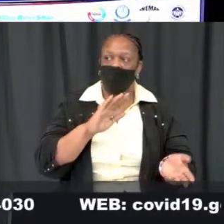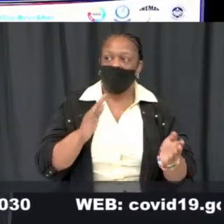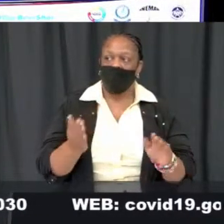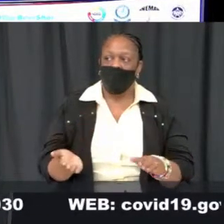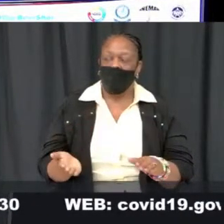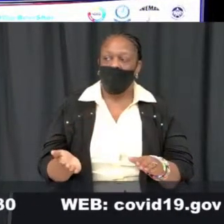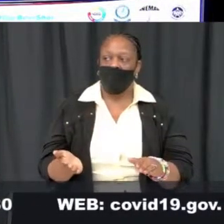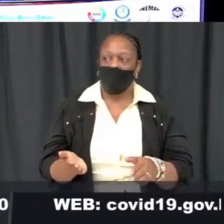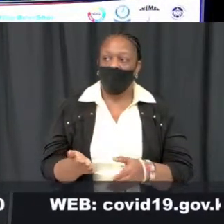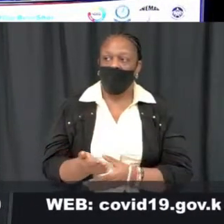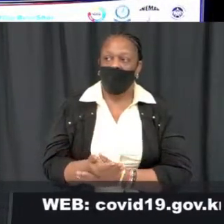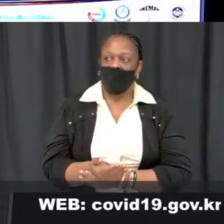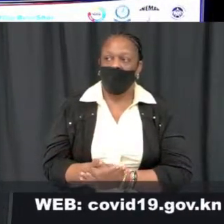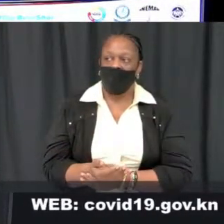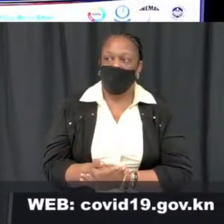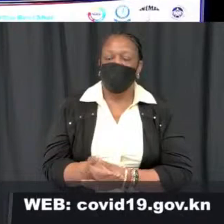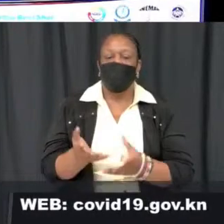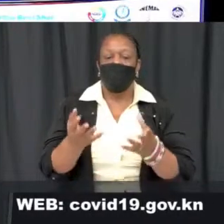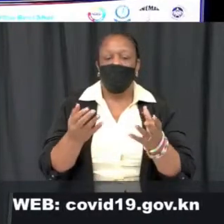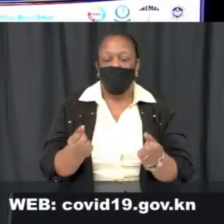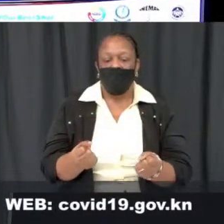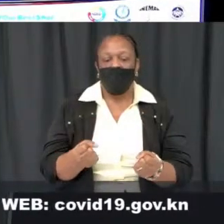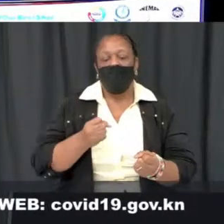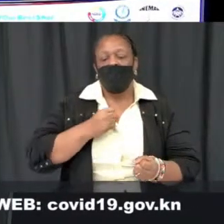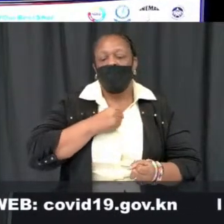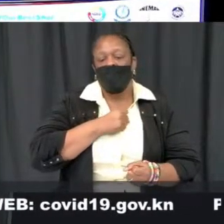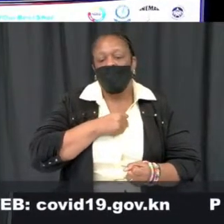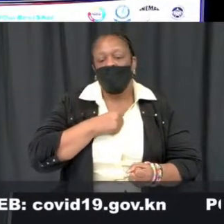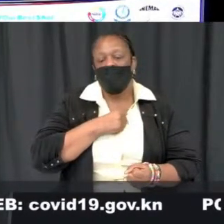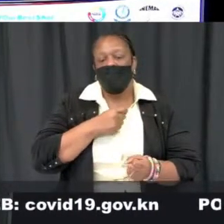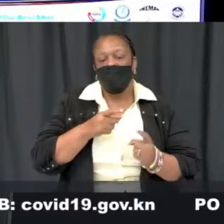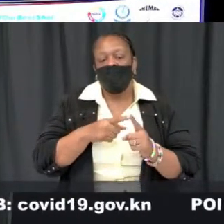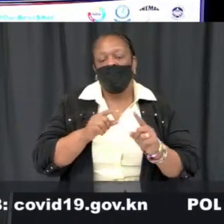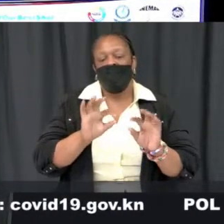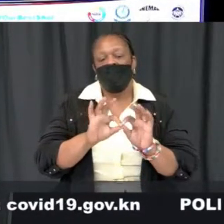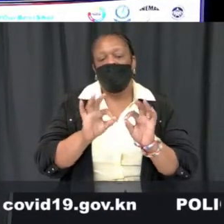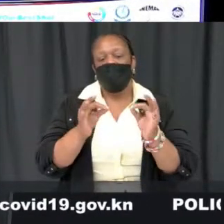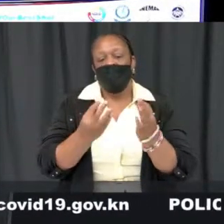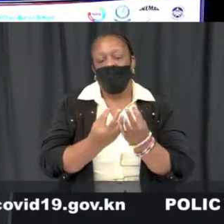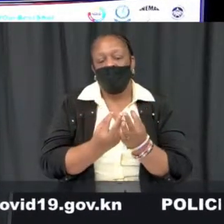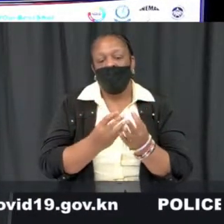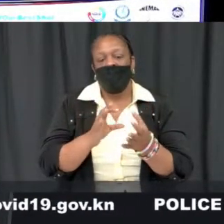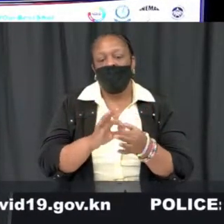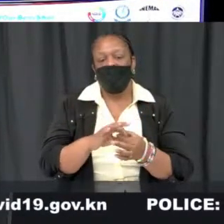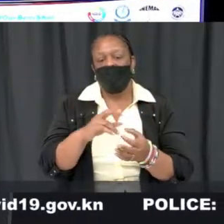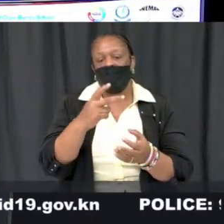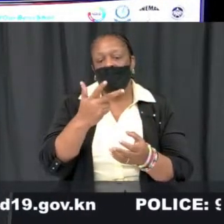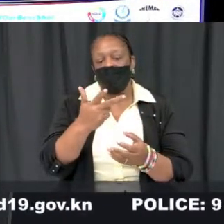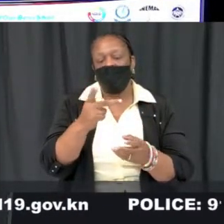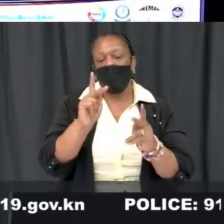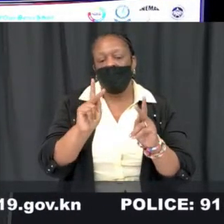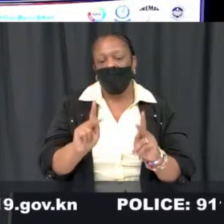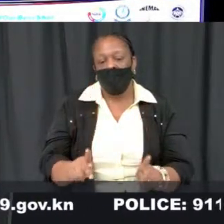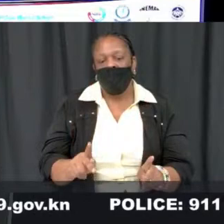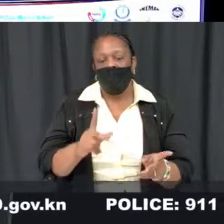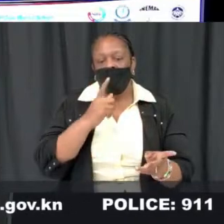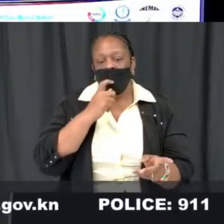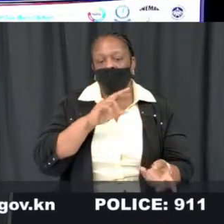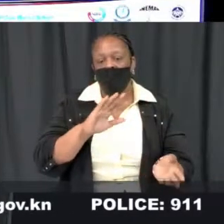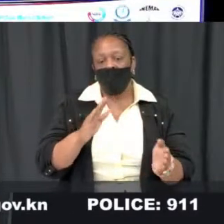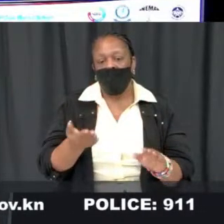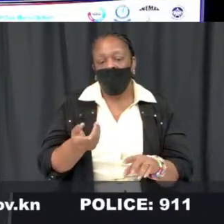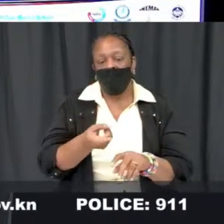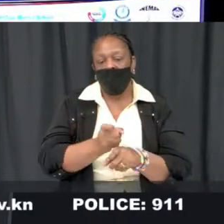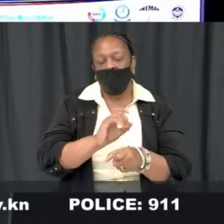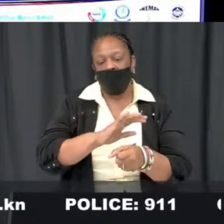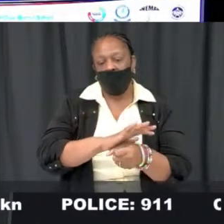first of all, I want to again extend my deepest condolences to the family members and the